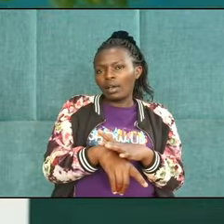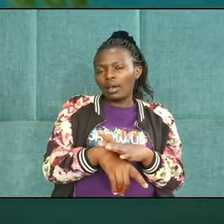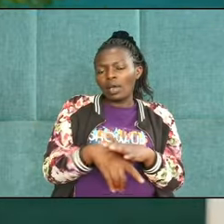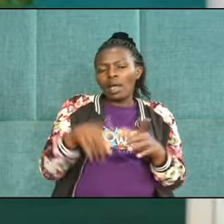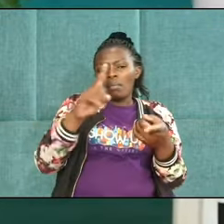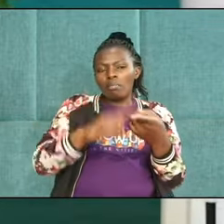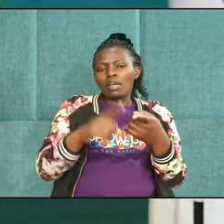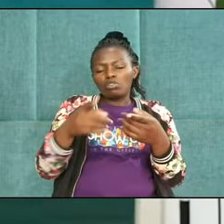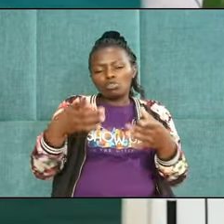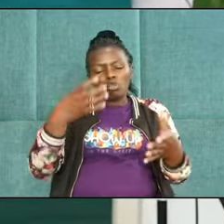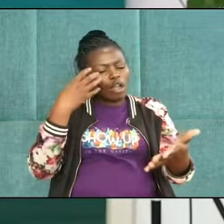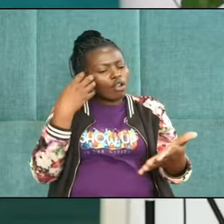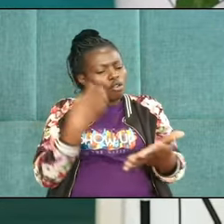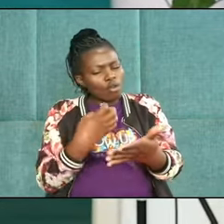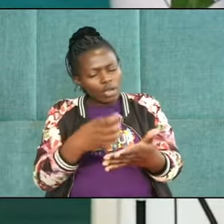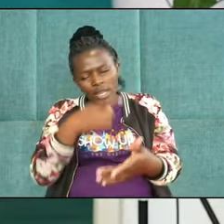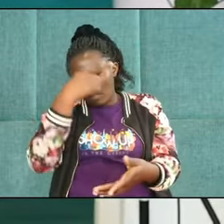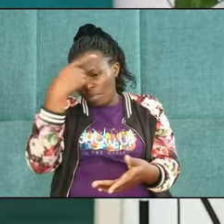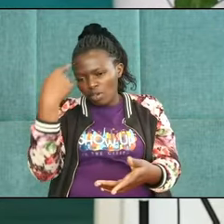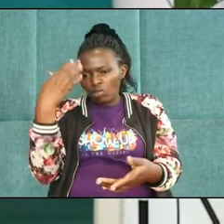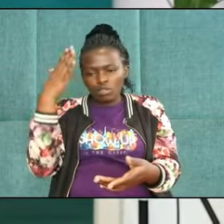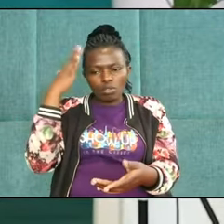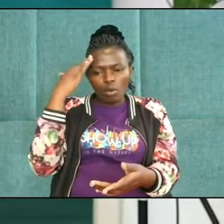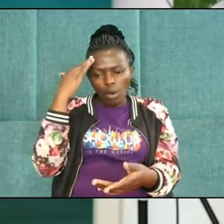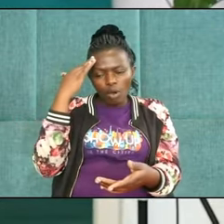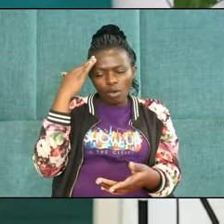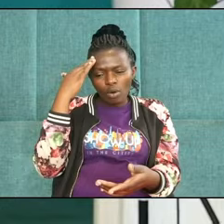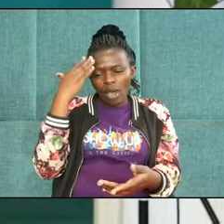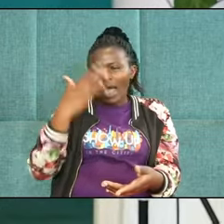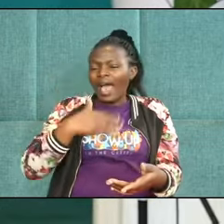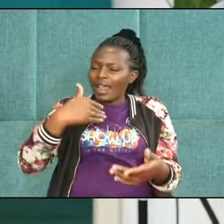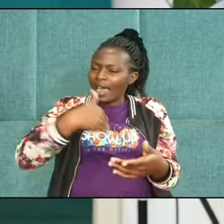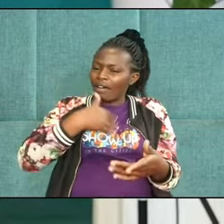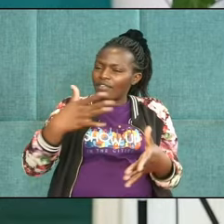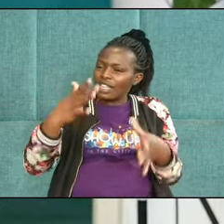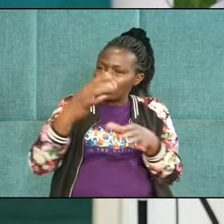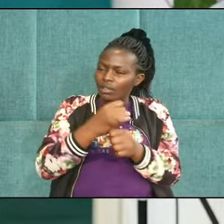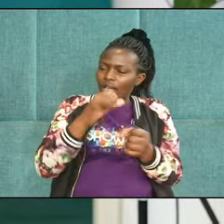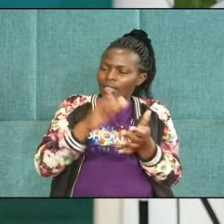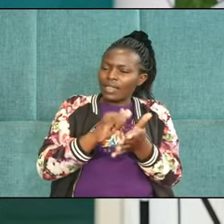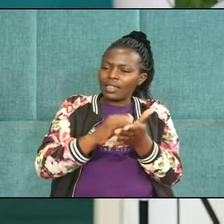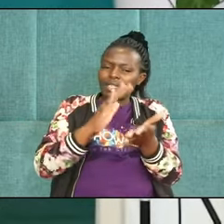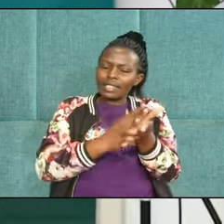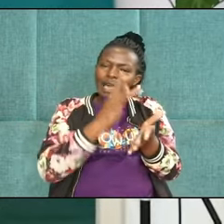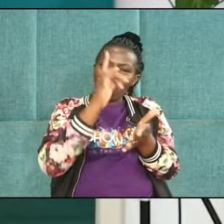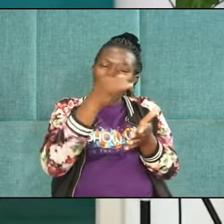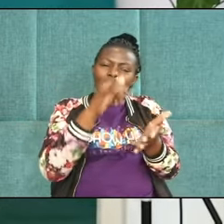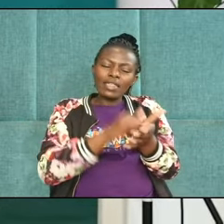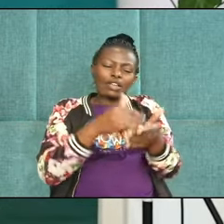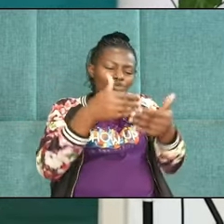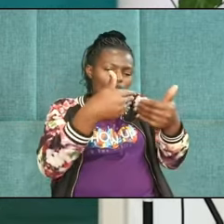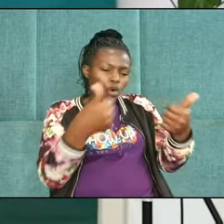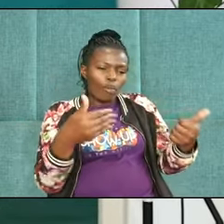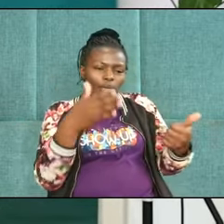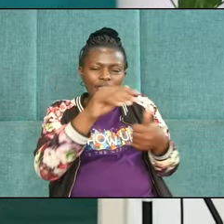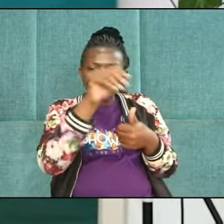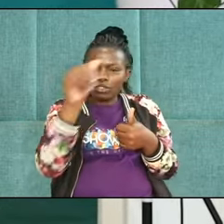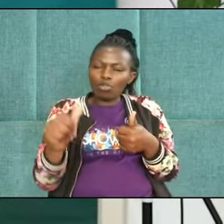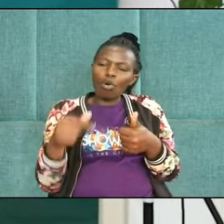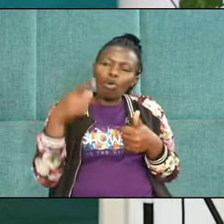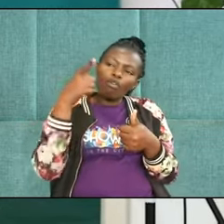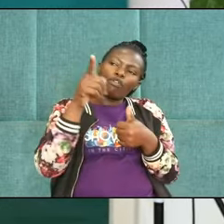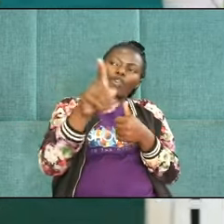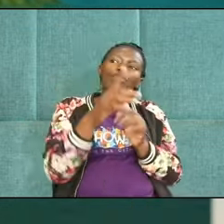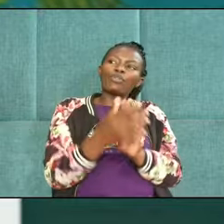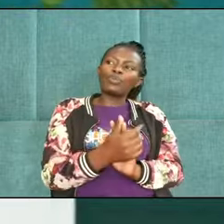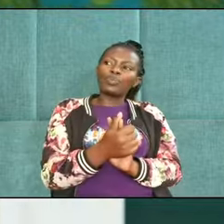because you have that trust, that belief that there is someone behind the door who will open the door for you. Are you following?